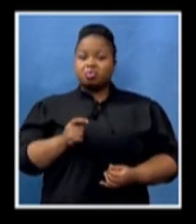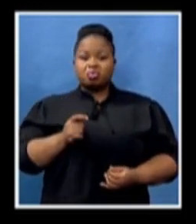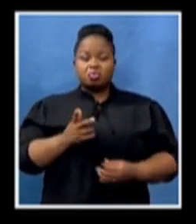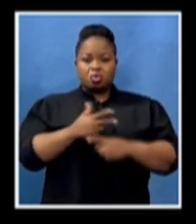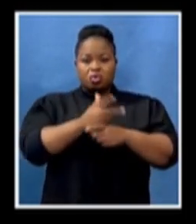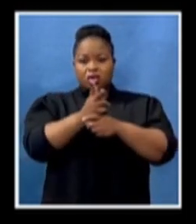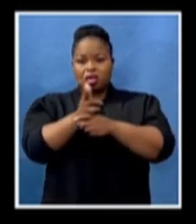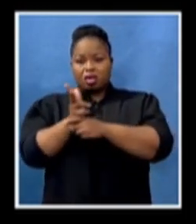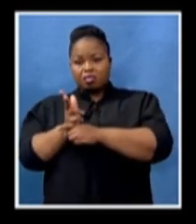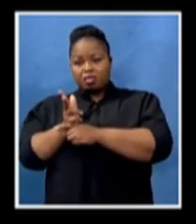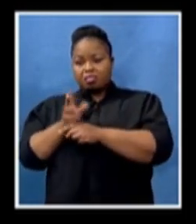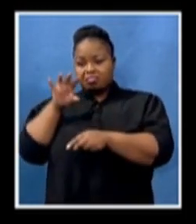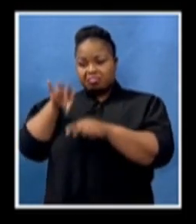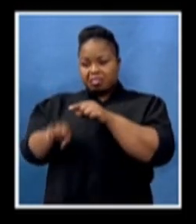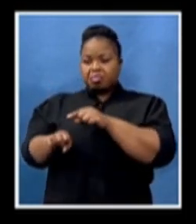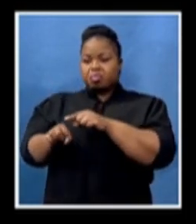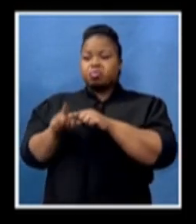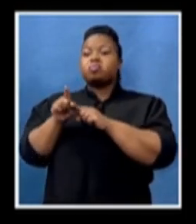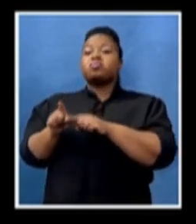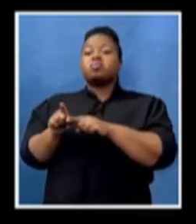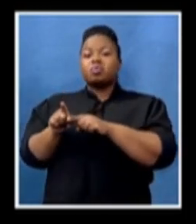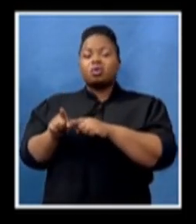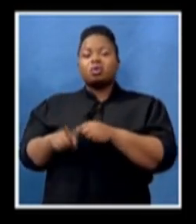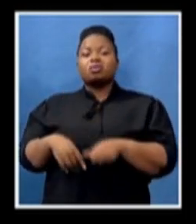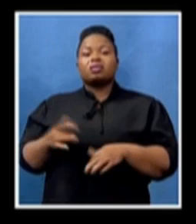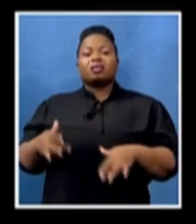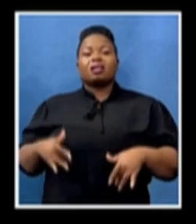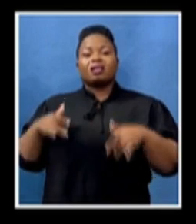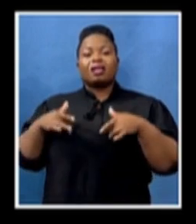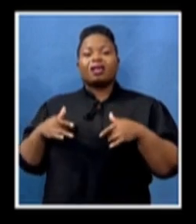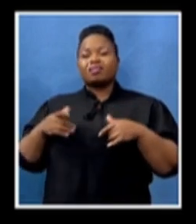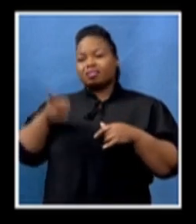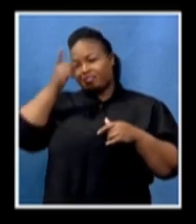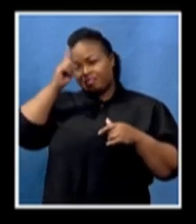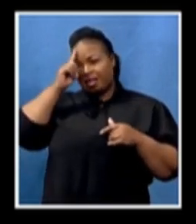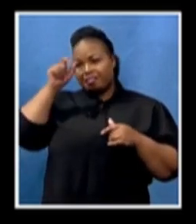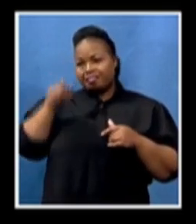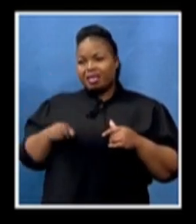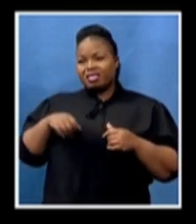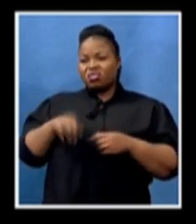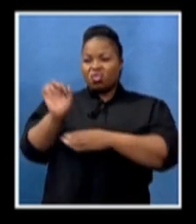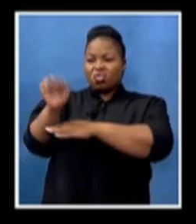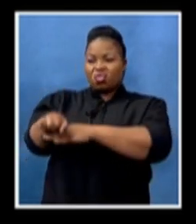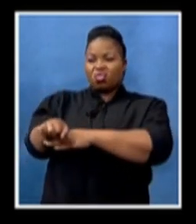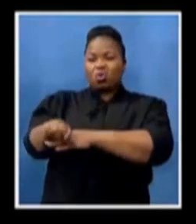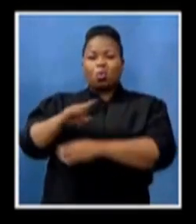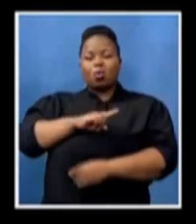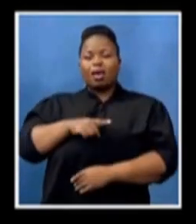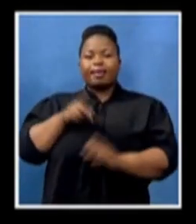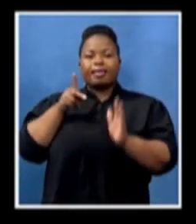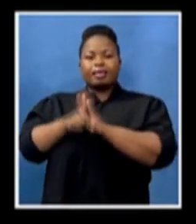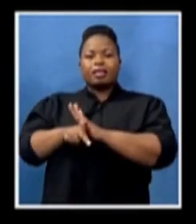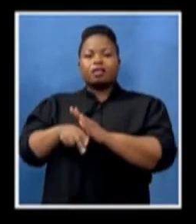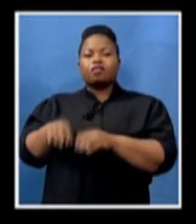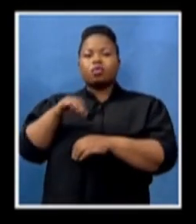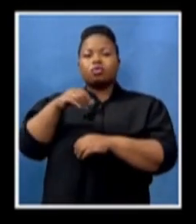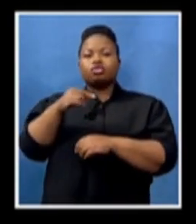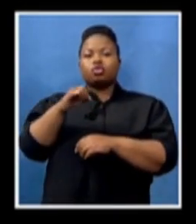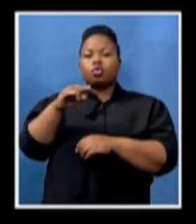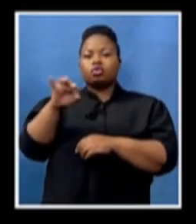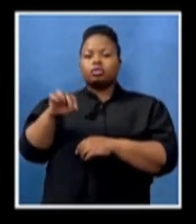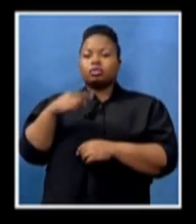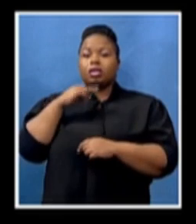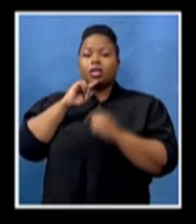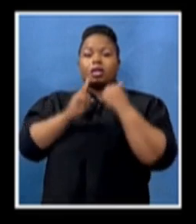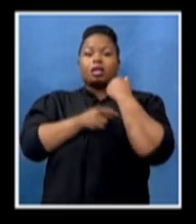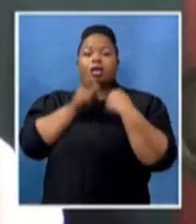the killing of George Floyd in the United States. His last words, "I can't breathe," fell on the deaf ears